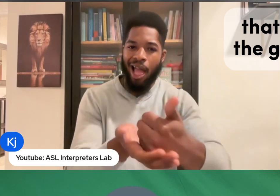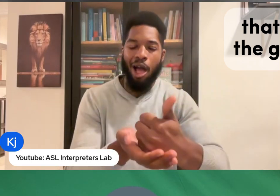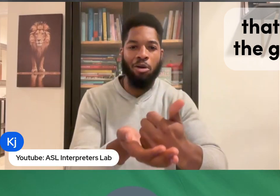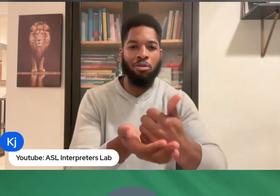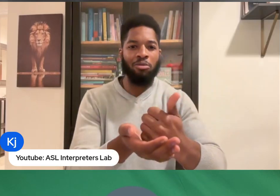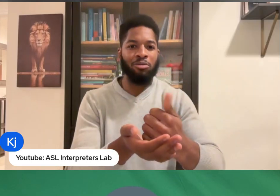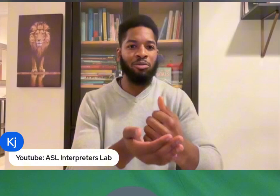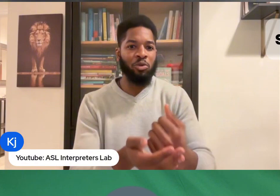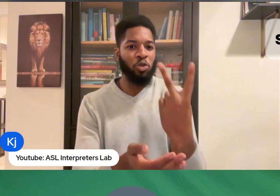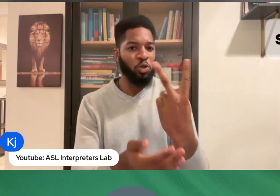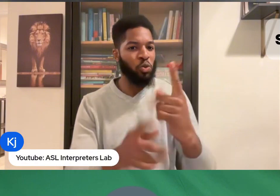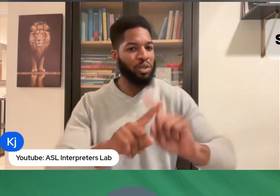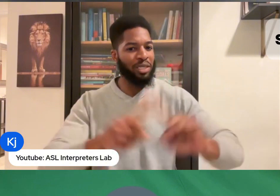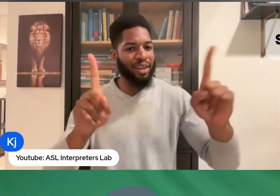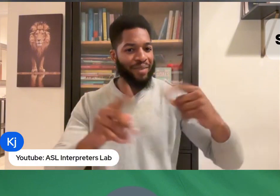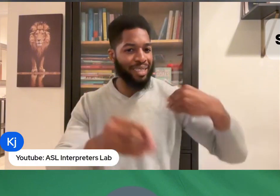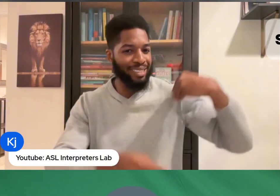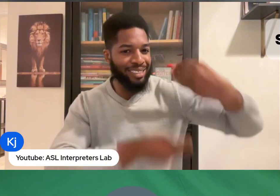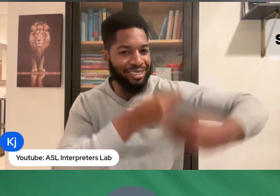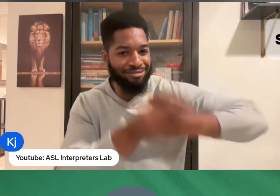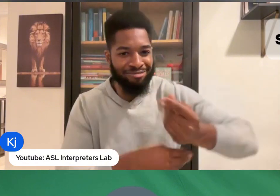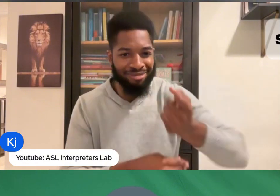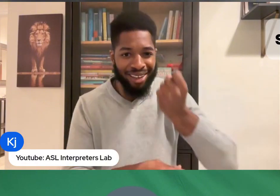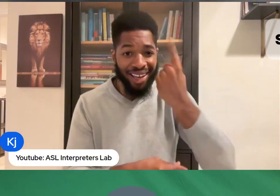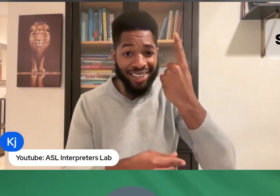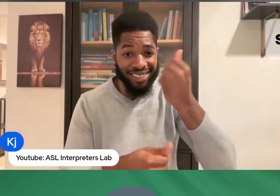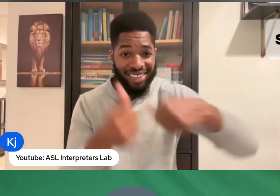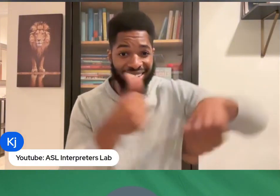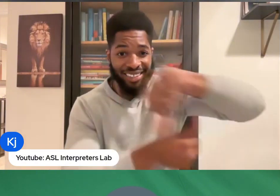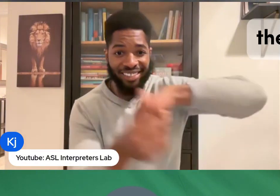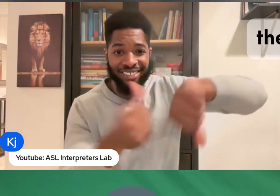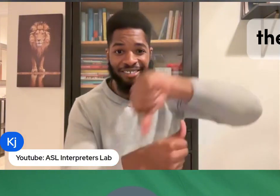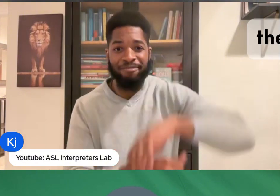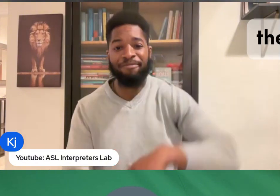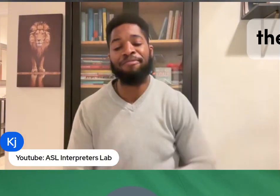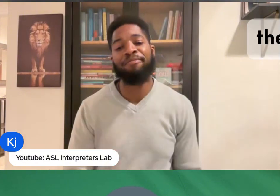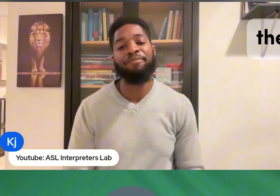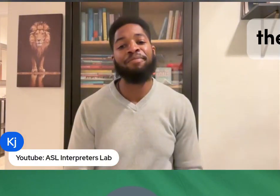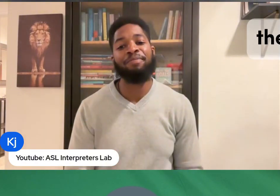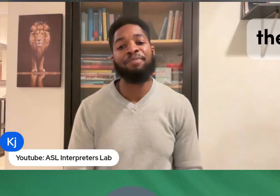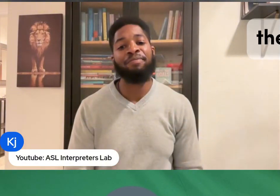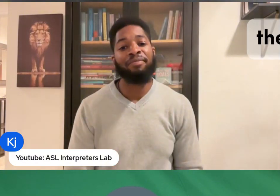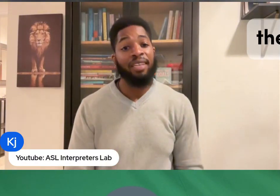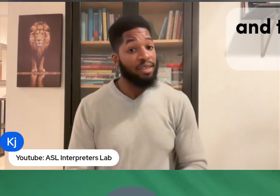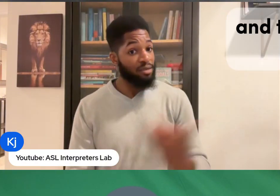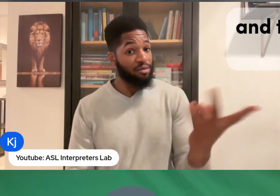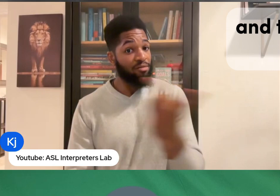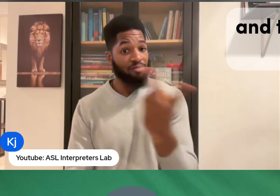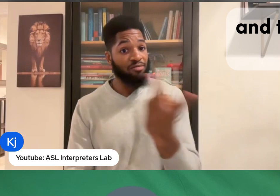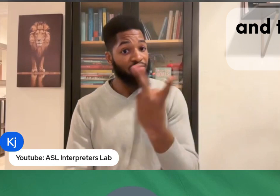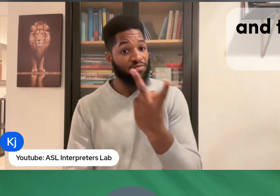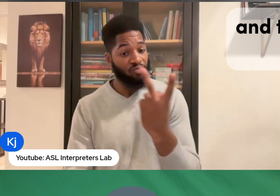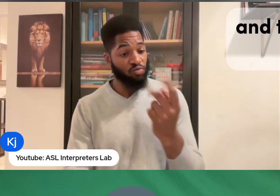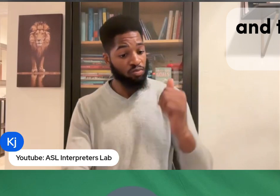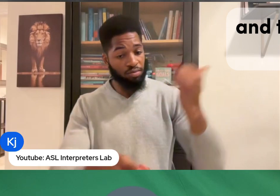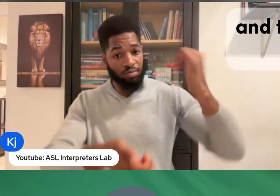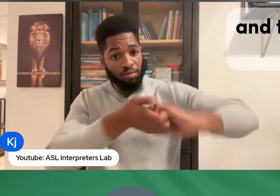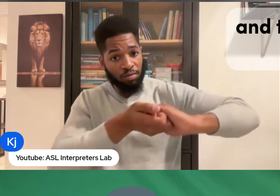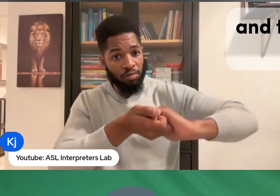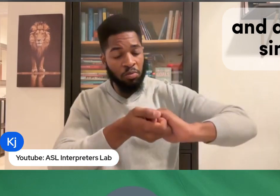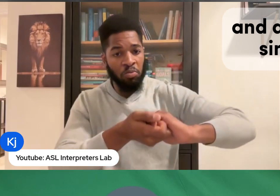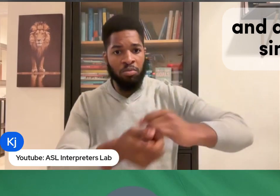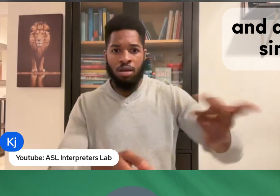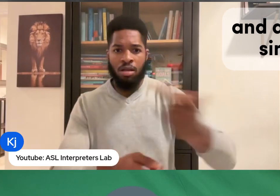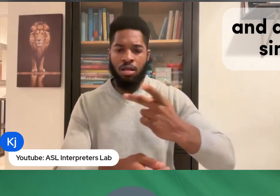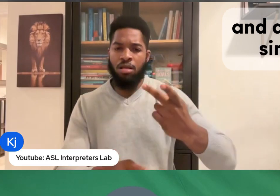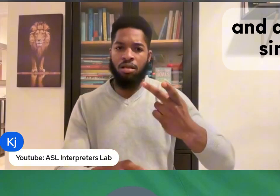generations. So, in co writing the book, they actually came together and they have been surprised to see